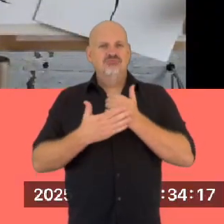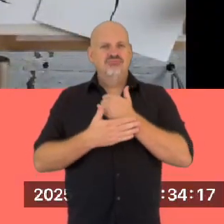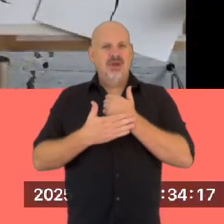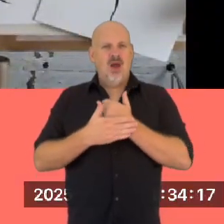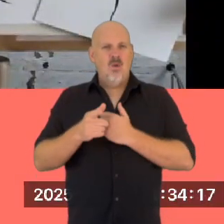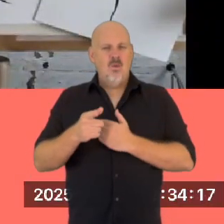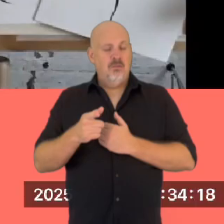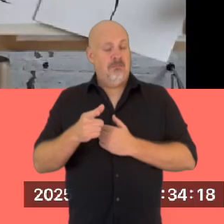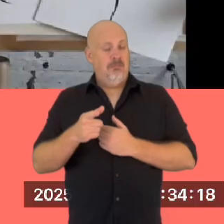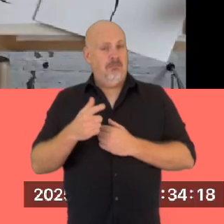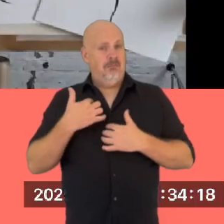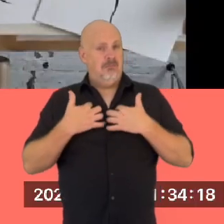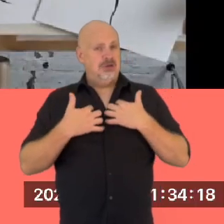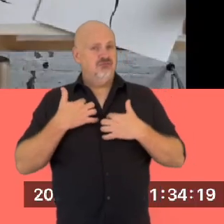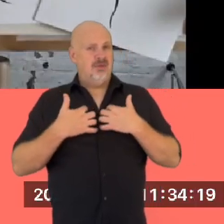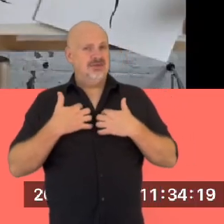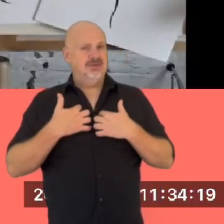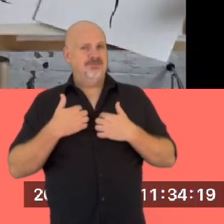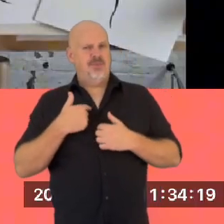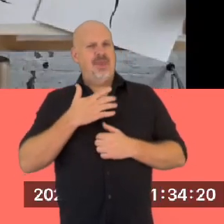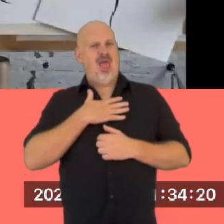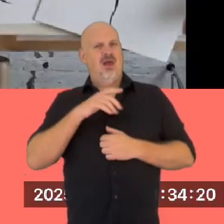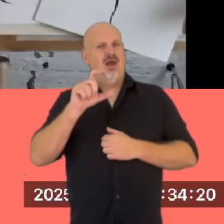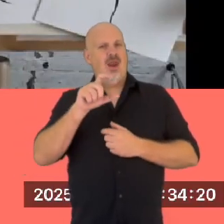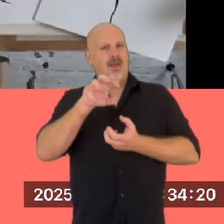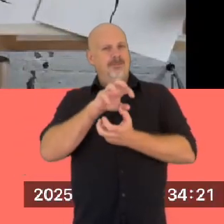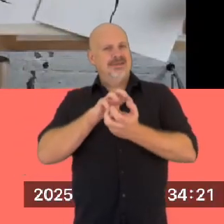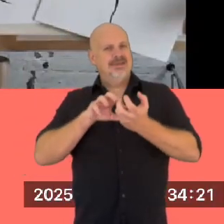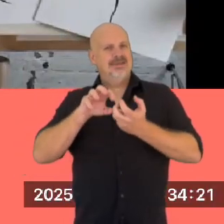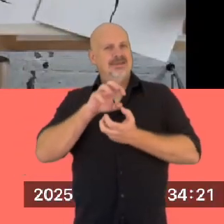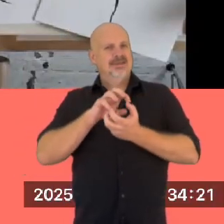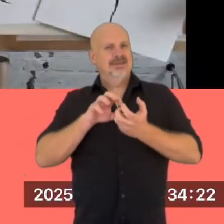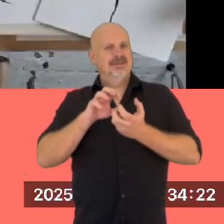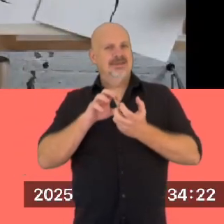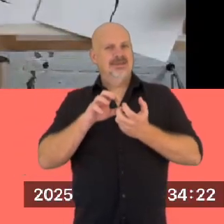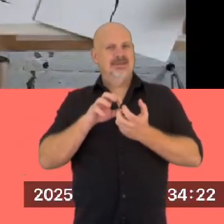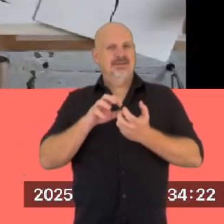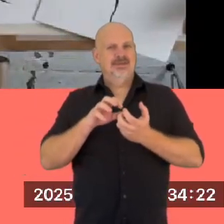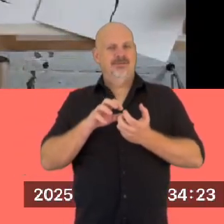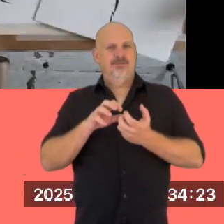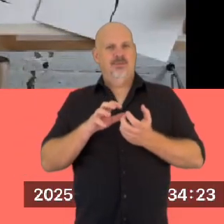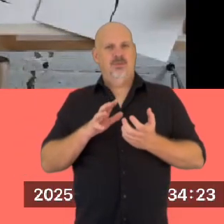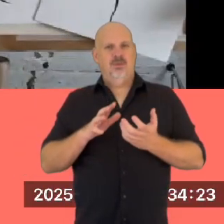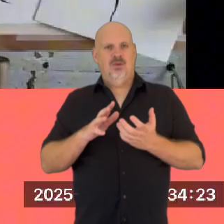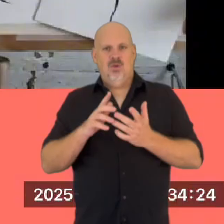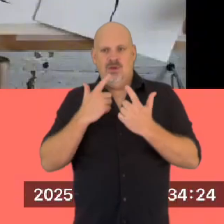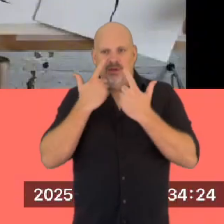nice some light browns here, which could be interesting. And I always like to mix colors